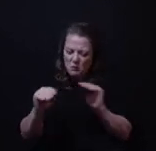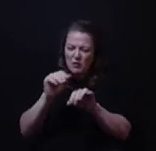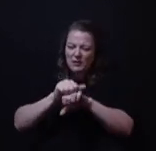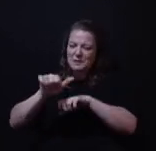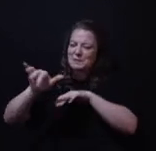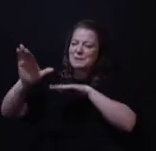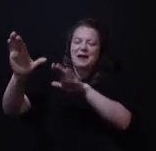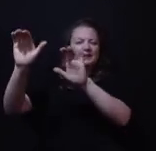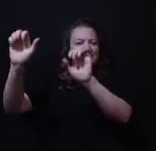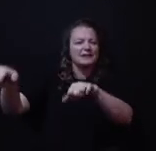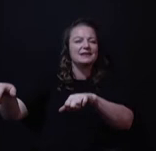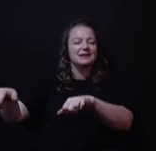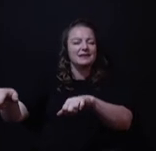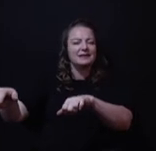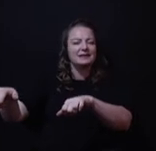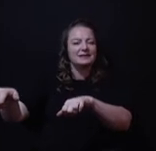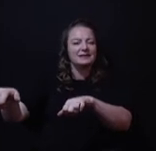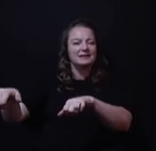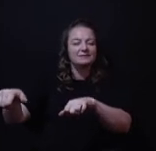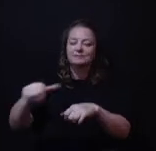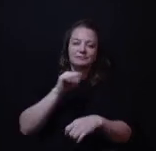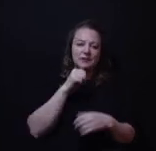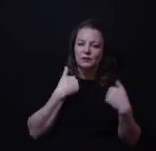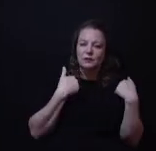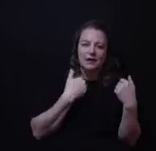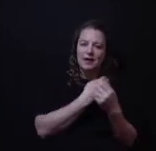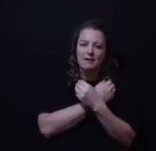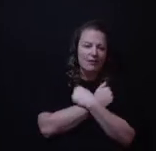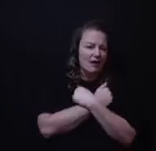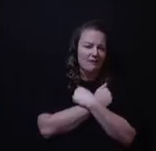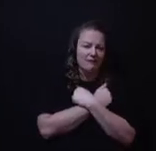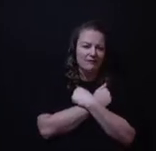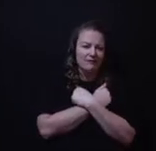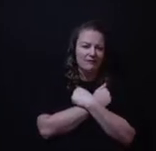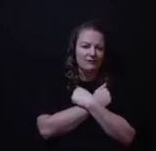mountains, if I don't love,